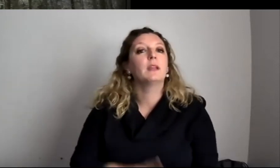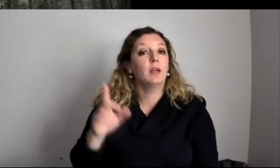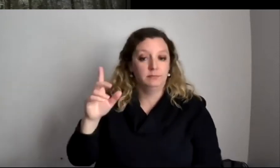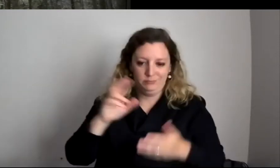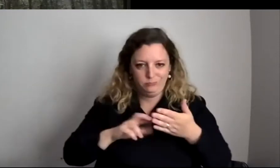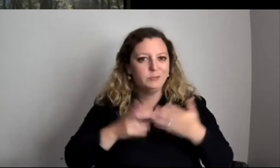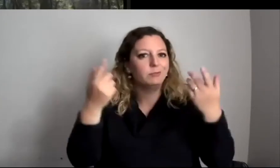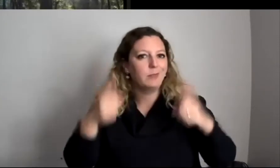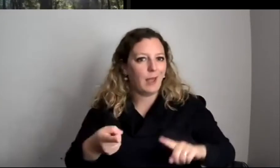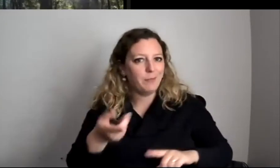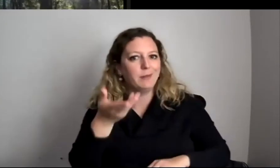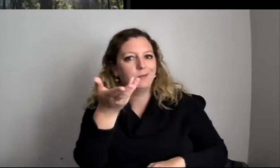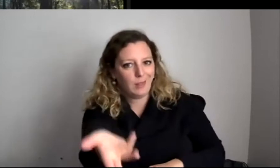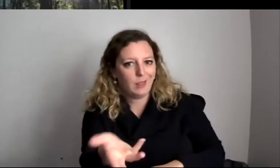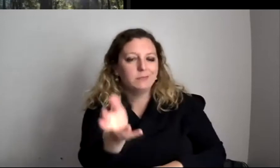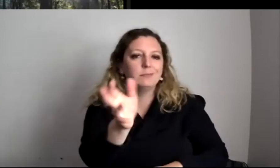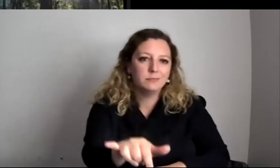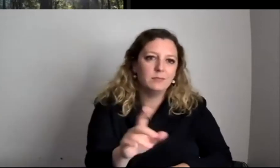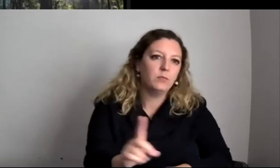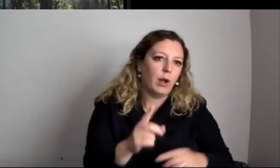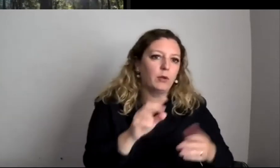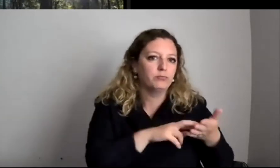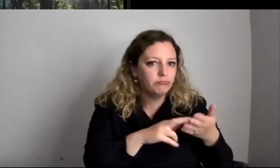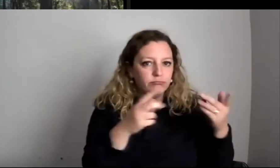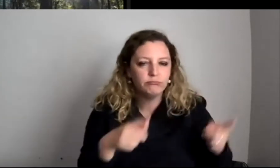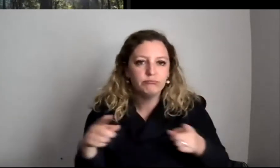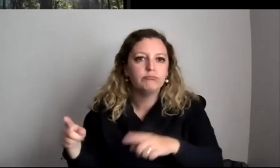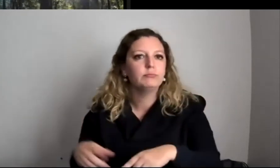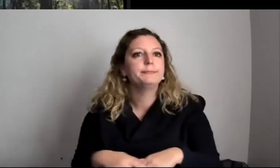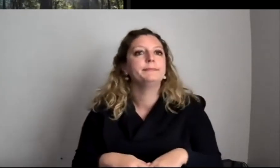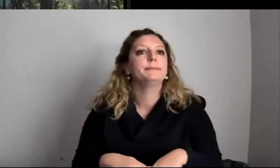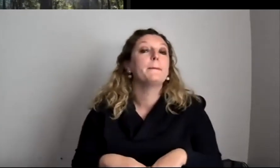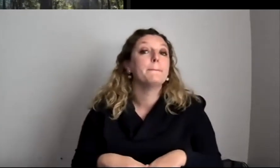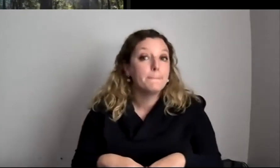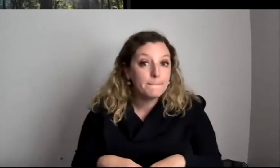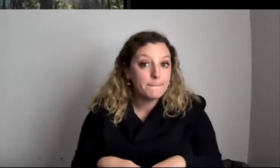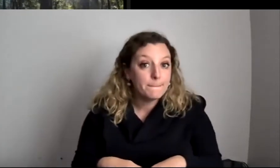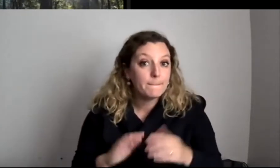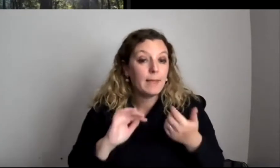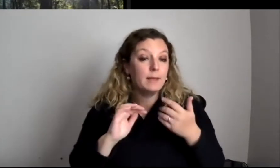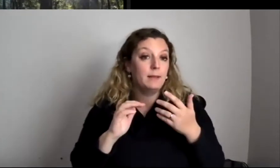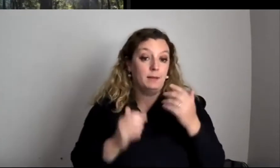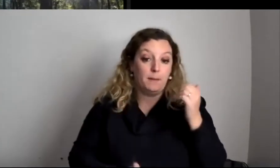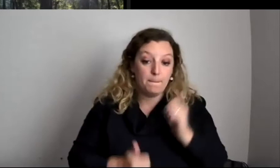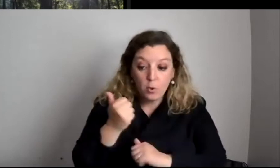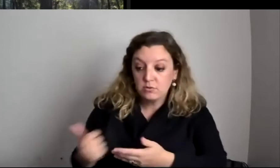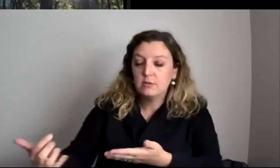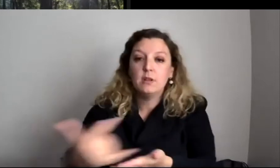our work. And it's sites like these where we conduct our work. The way we've done much of our